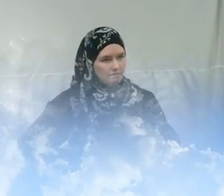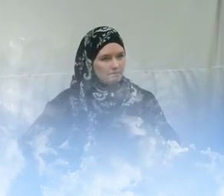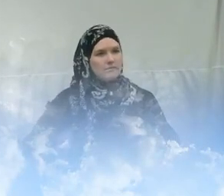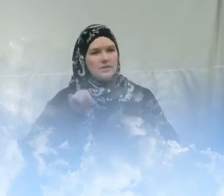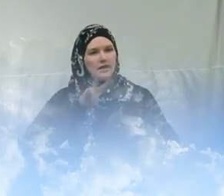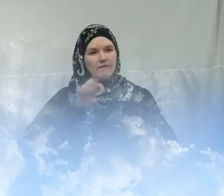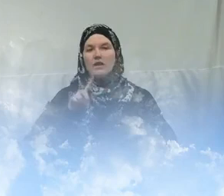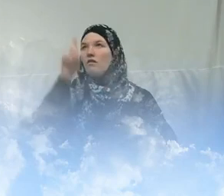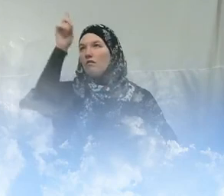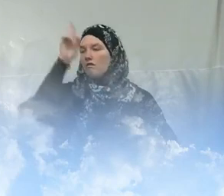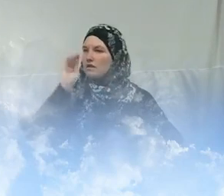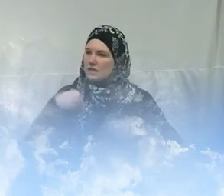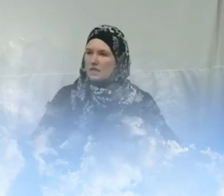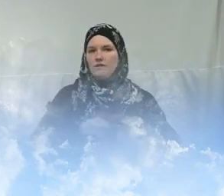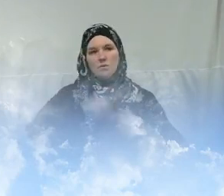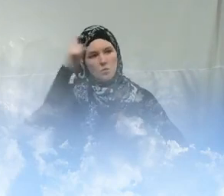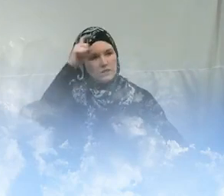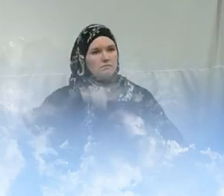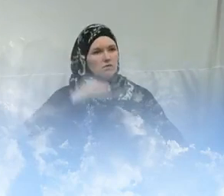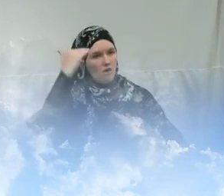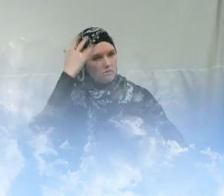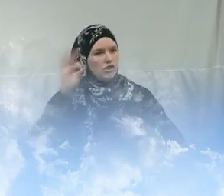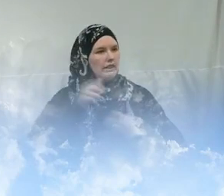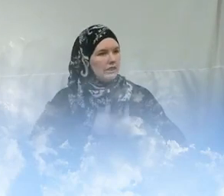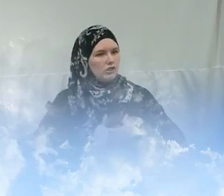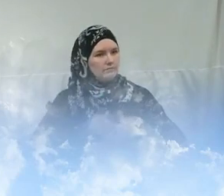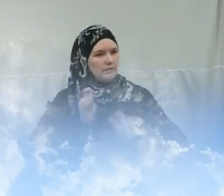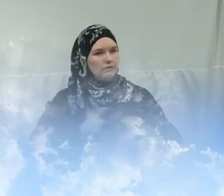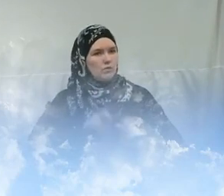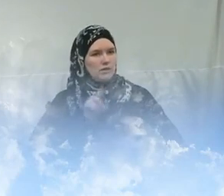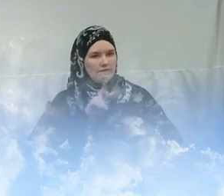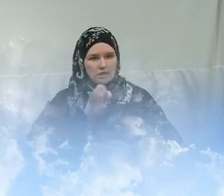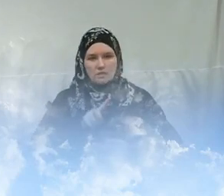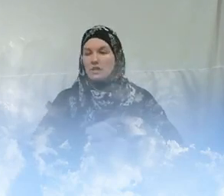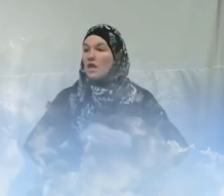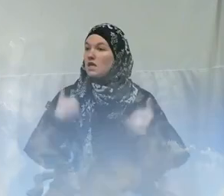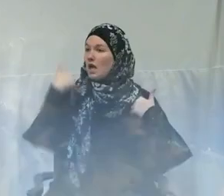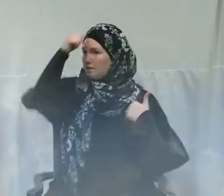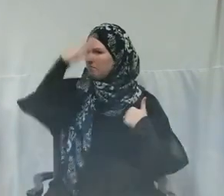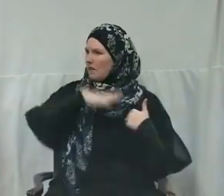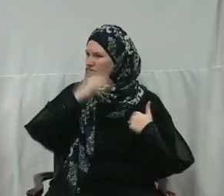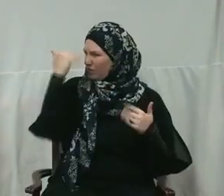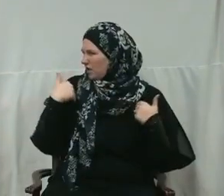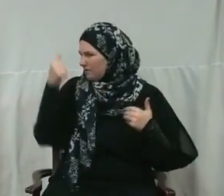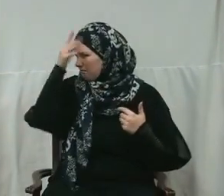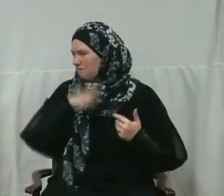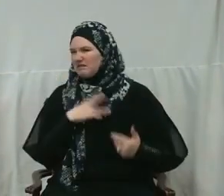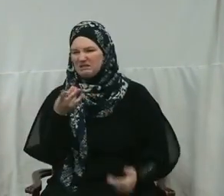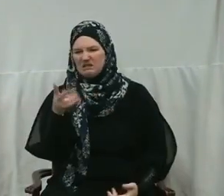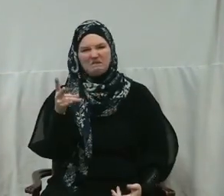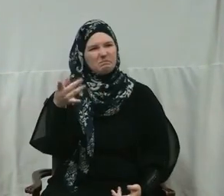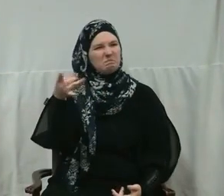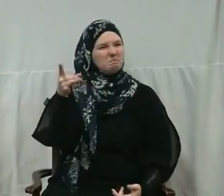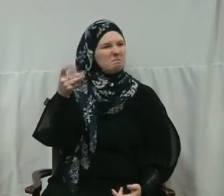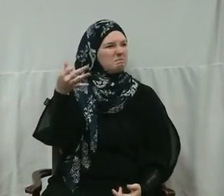him wisdom and knowledge and leadership. So a young man, do you know what a young man is? 17,